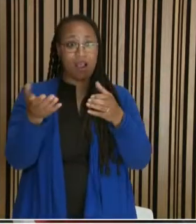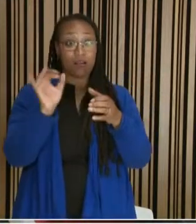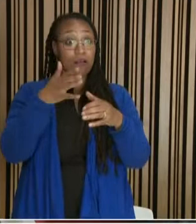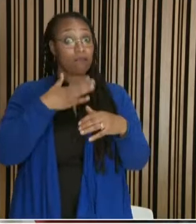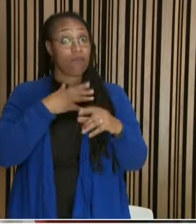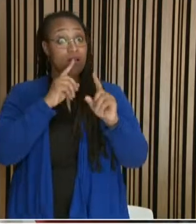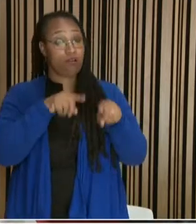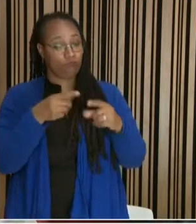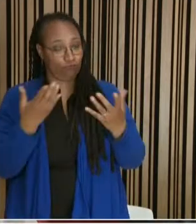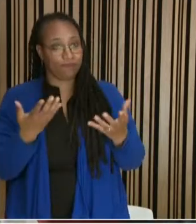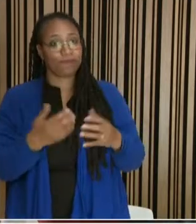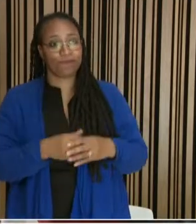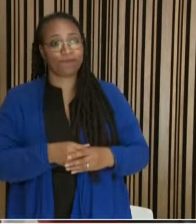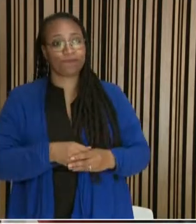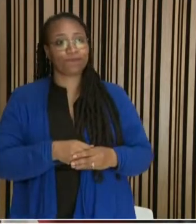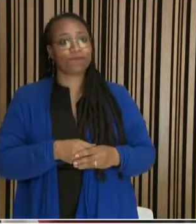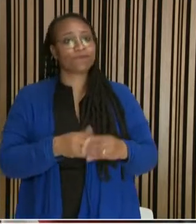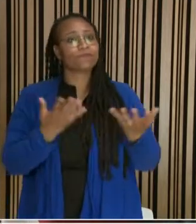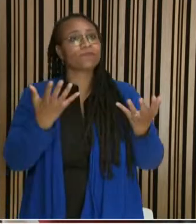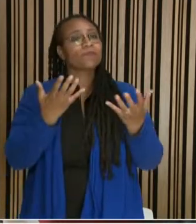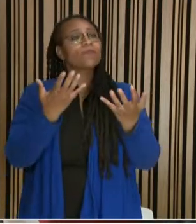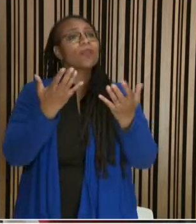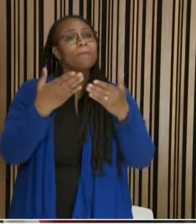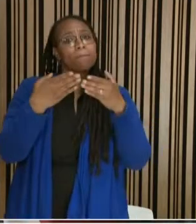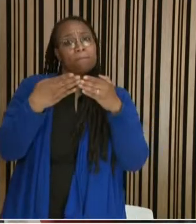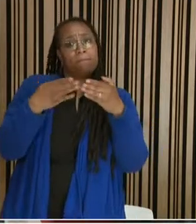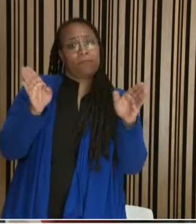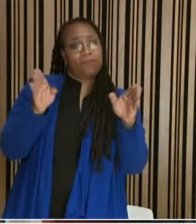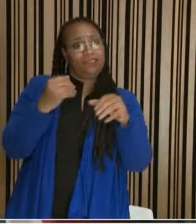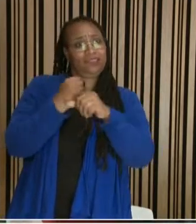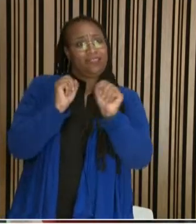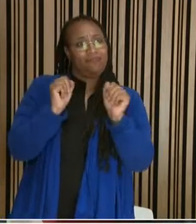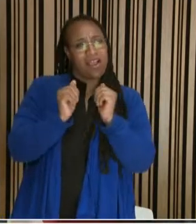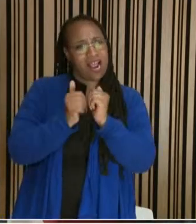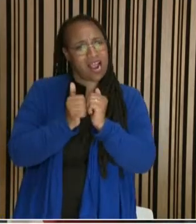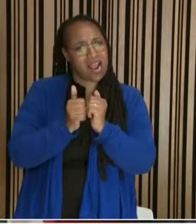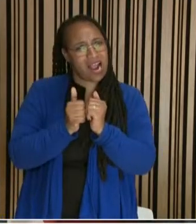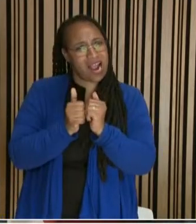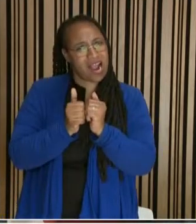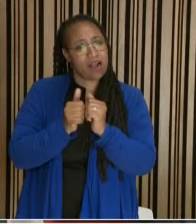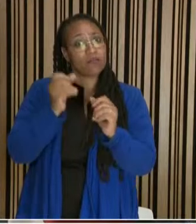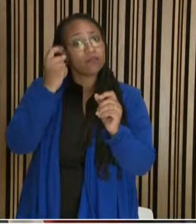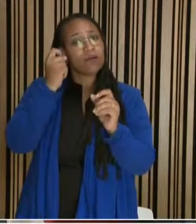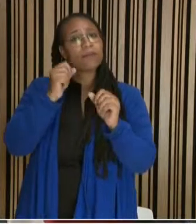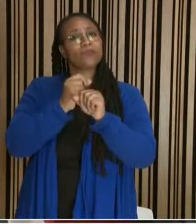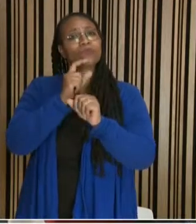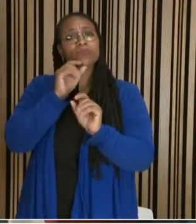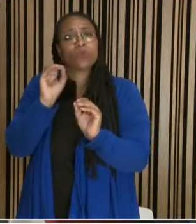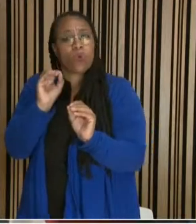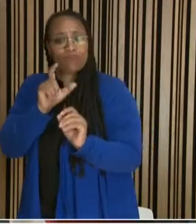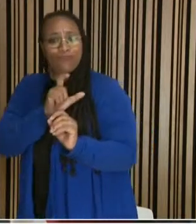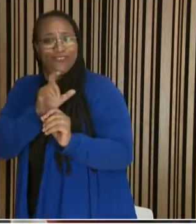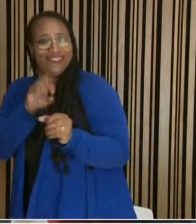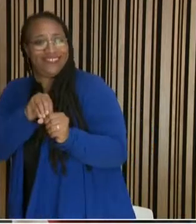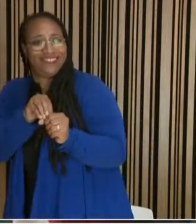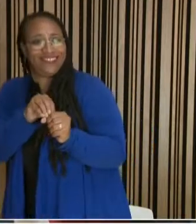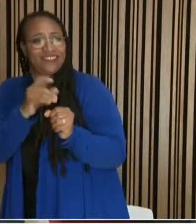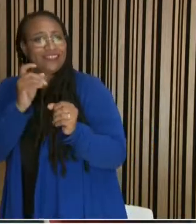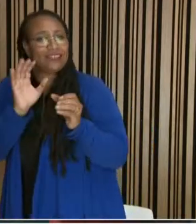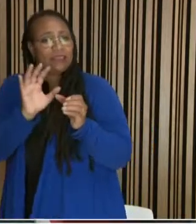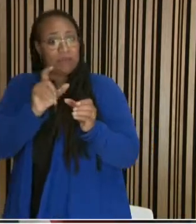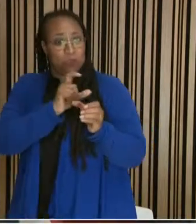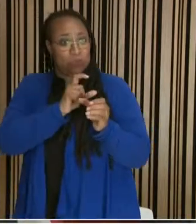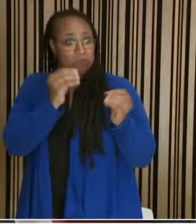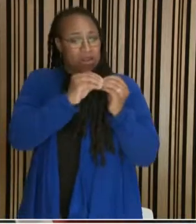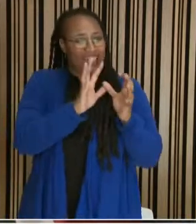have more public safety presence that doesn't include police, more police, because